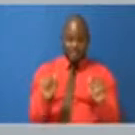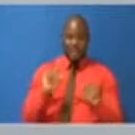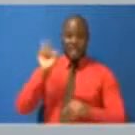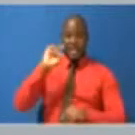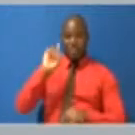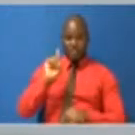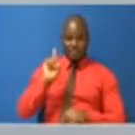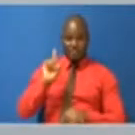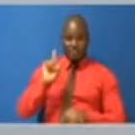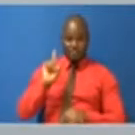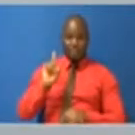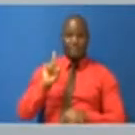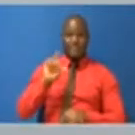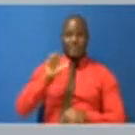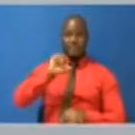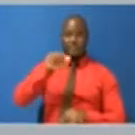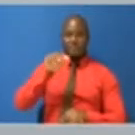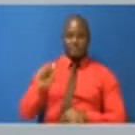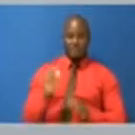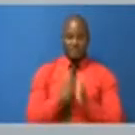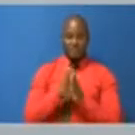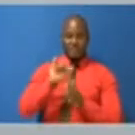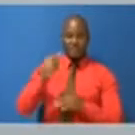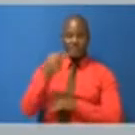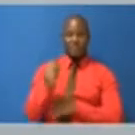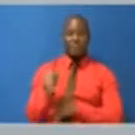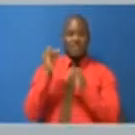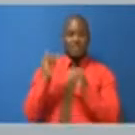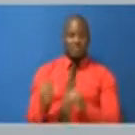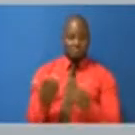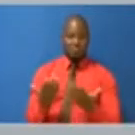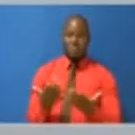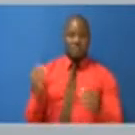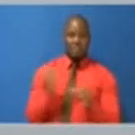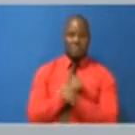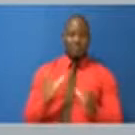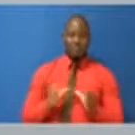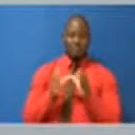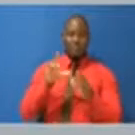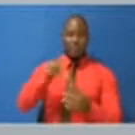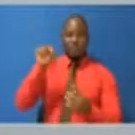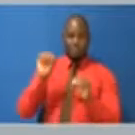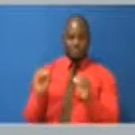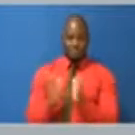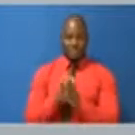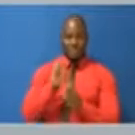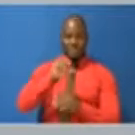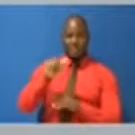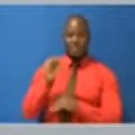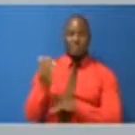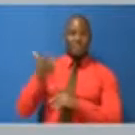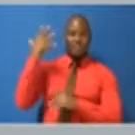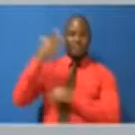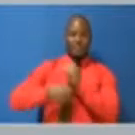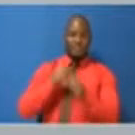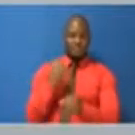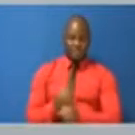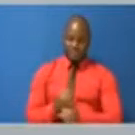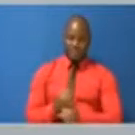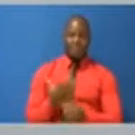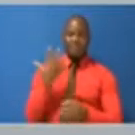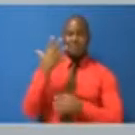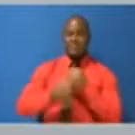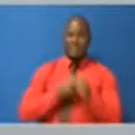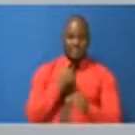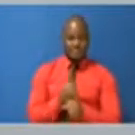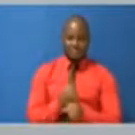nairobi sakaja gather quit on you do not be forced to choose him sarkaja was there five years ago for five